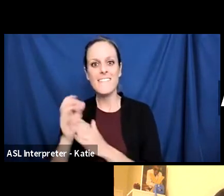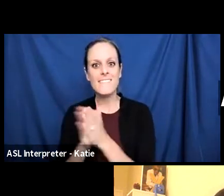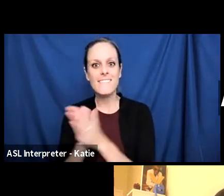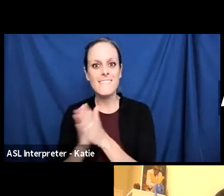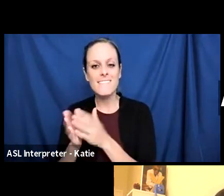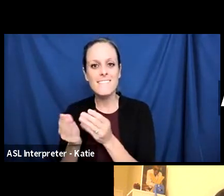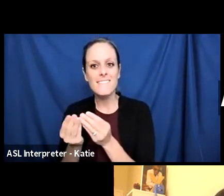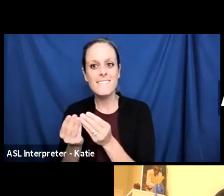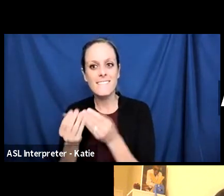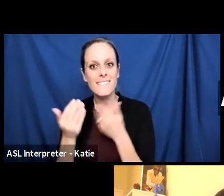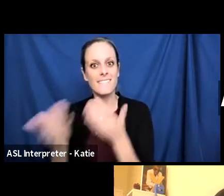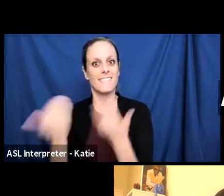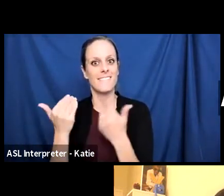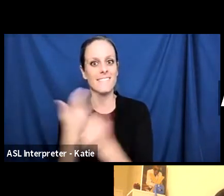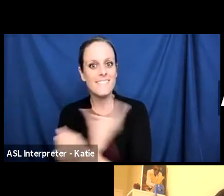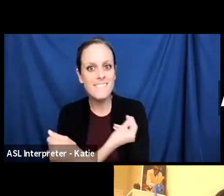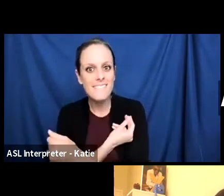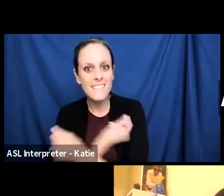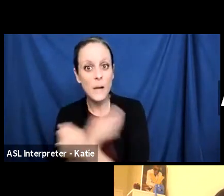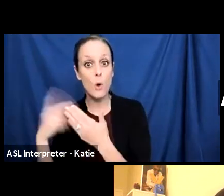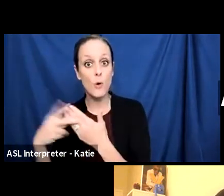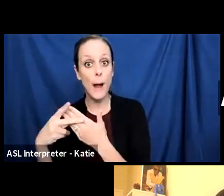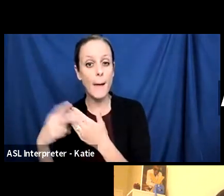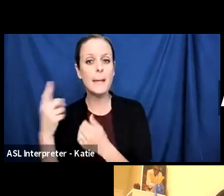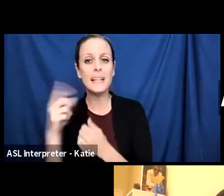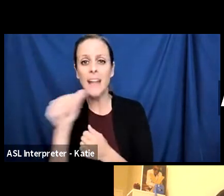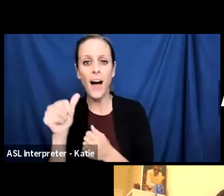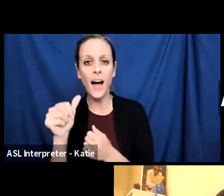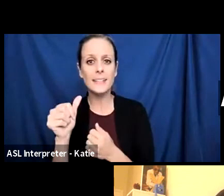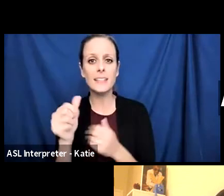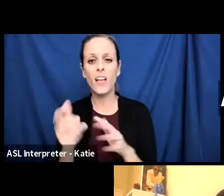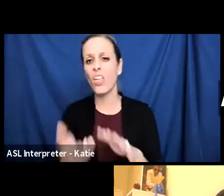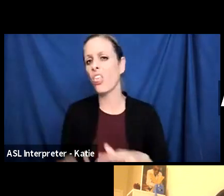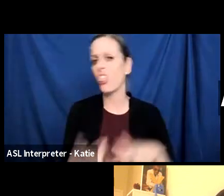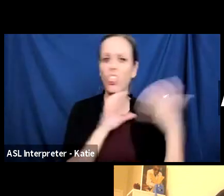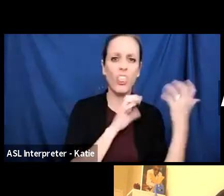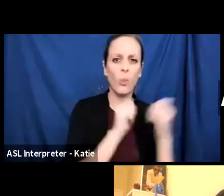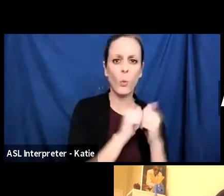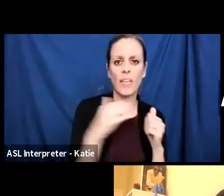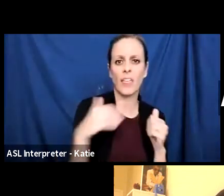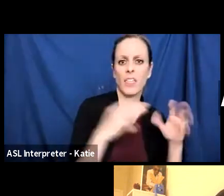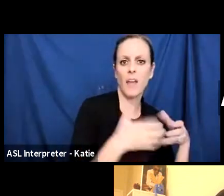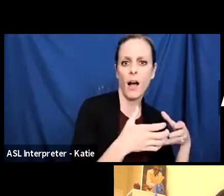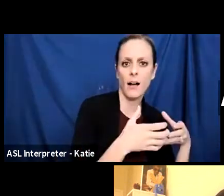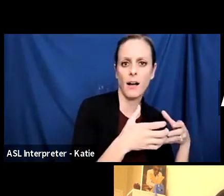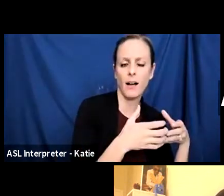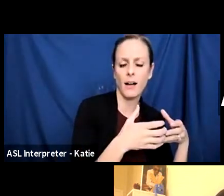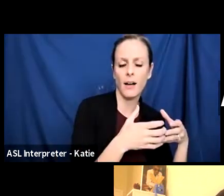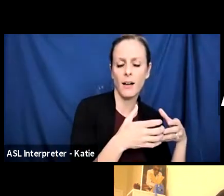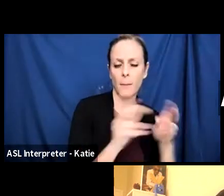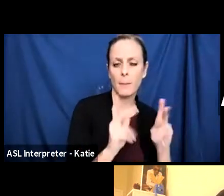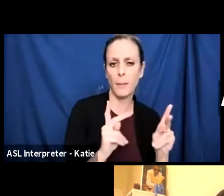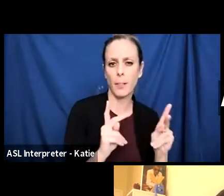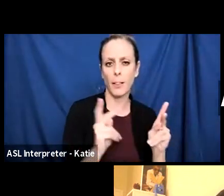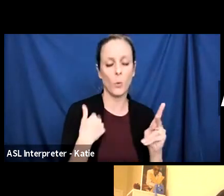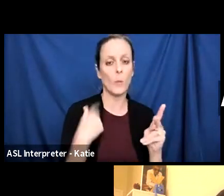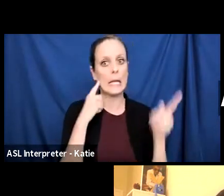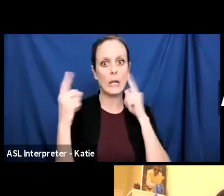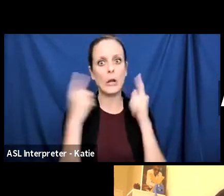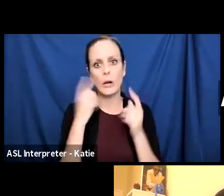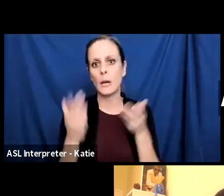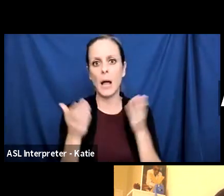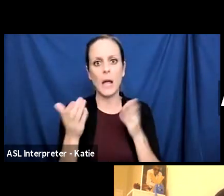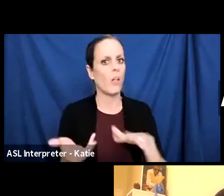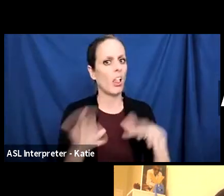ensure that it doesn't backfire though with young people. It won't backfire with everyone, but we keep hearing that it might with young people.